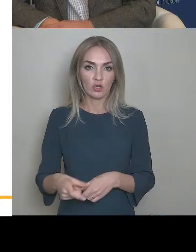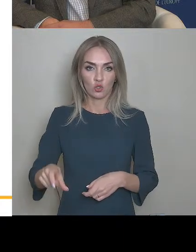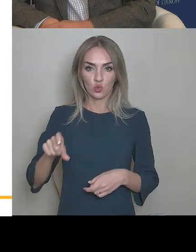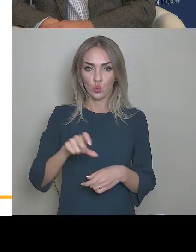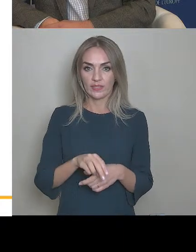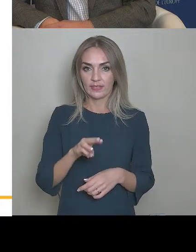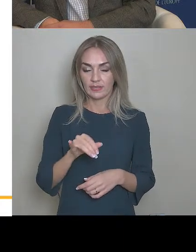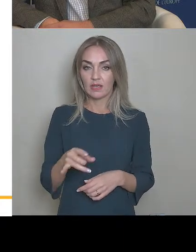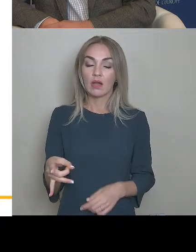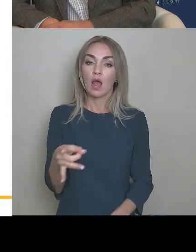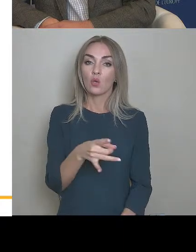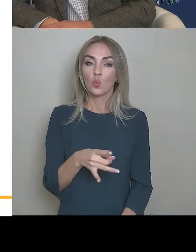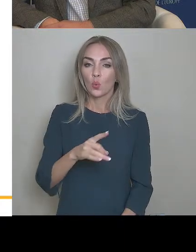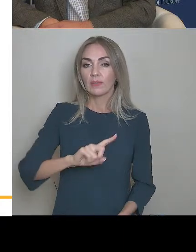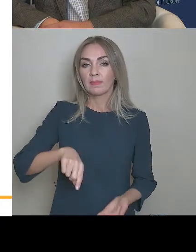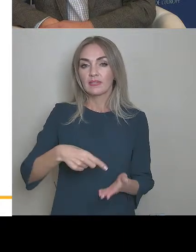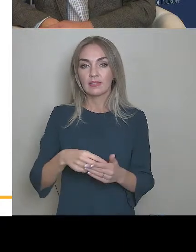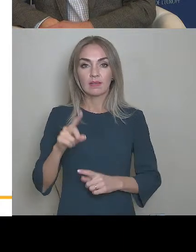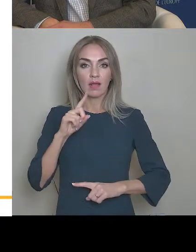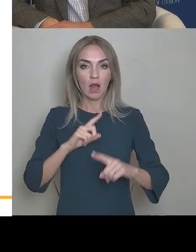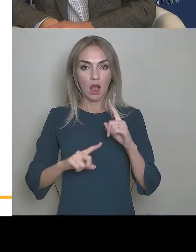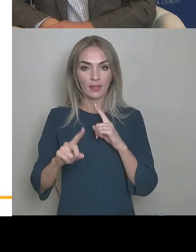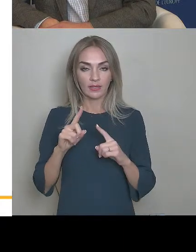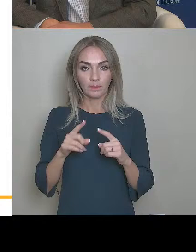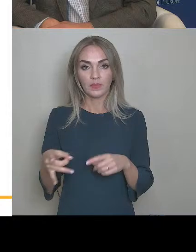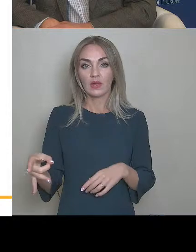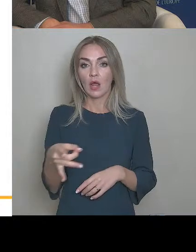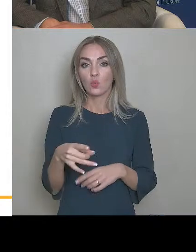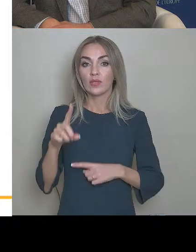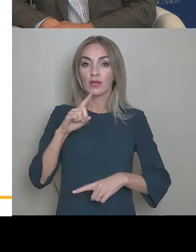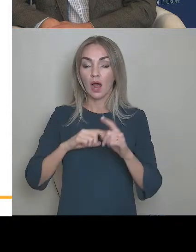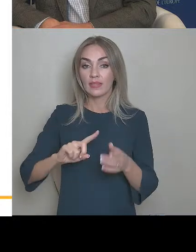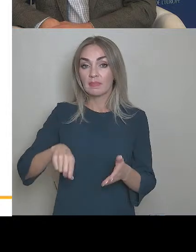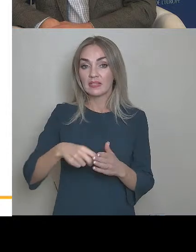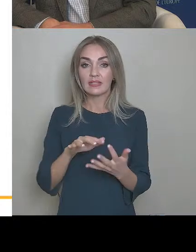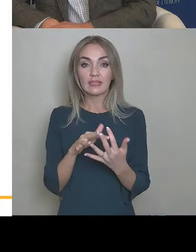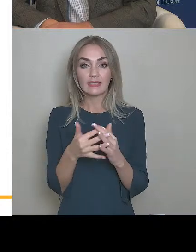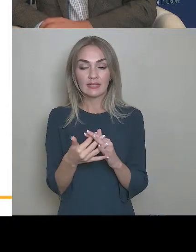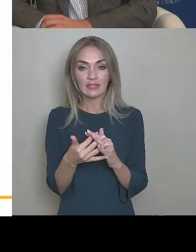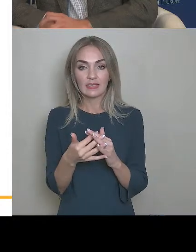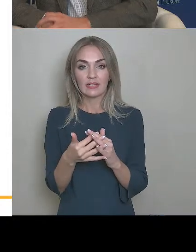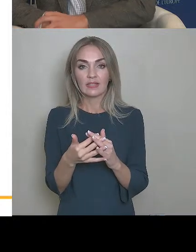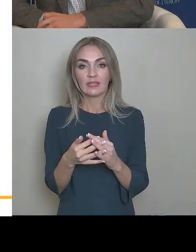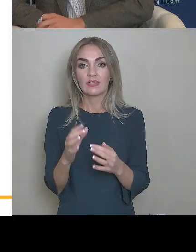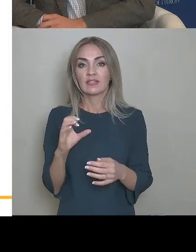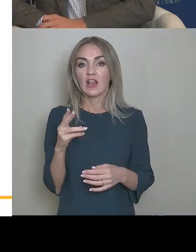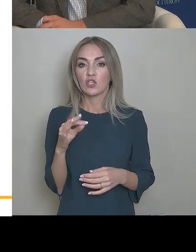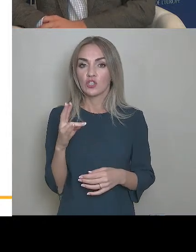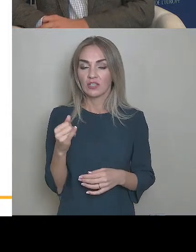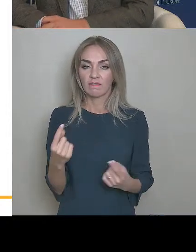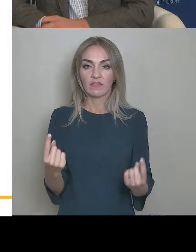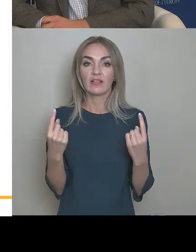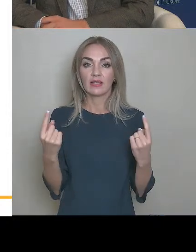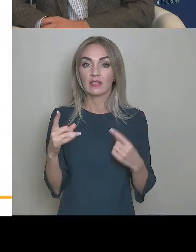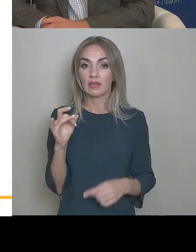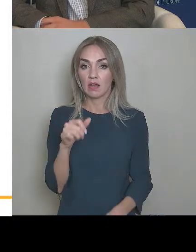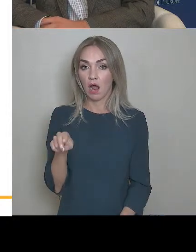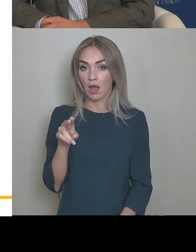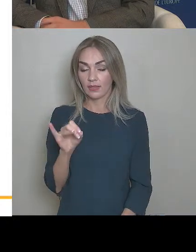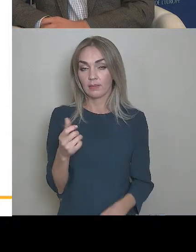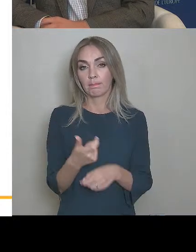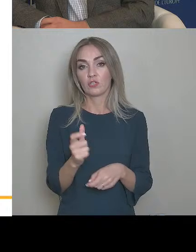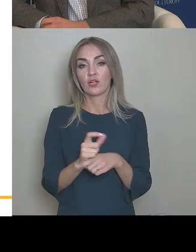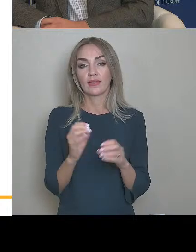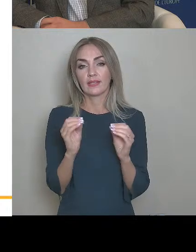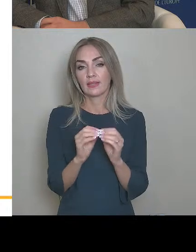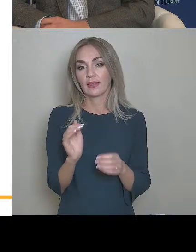the absolute majority is going to be applied for electing the mayor of Kiev. Rayon councils and